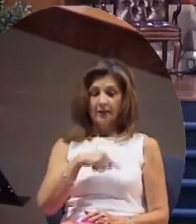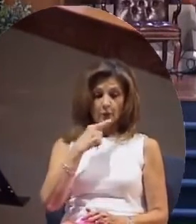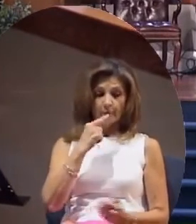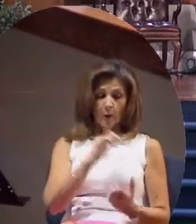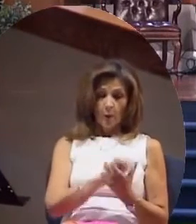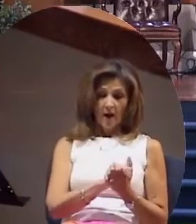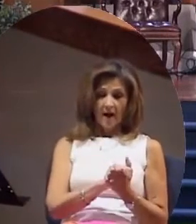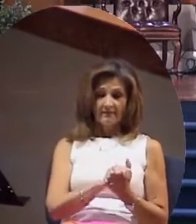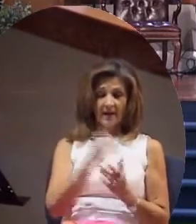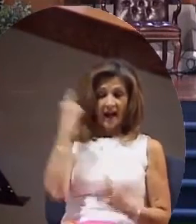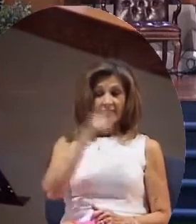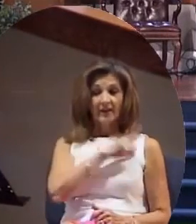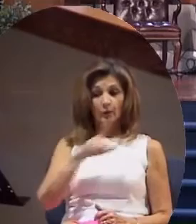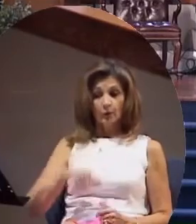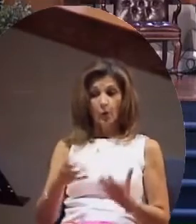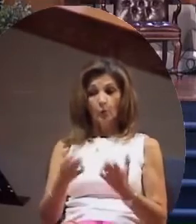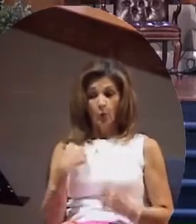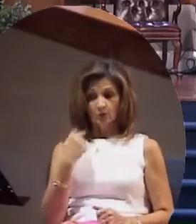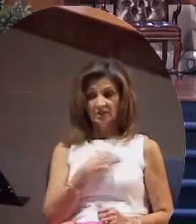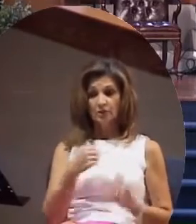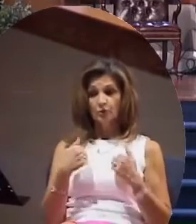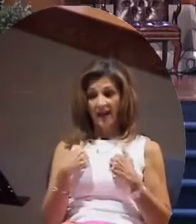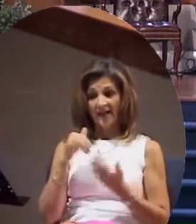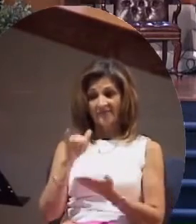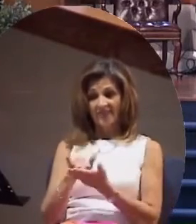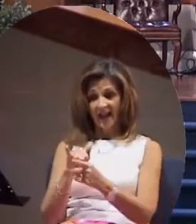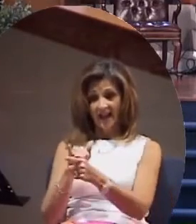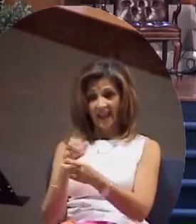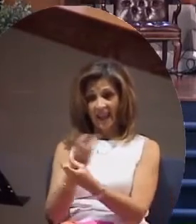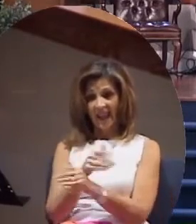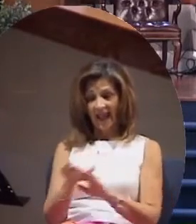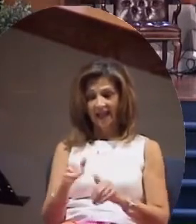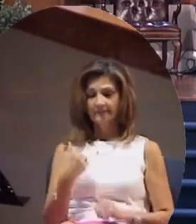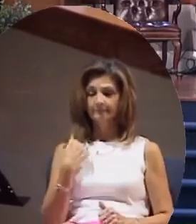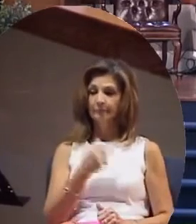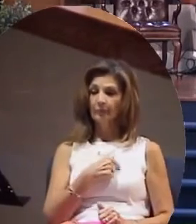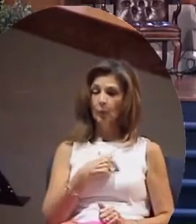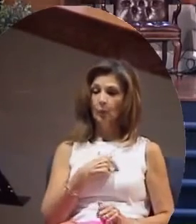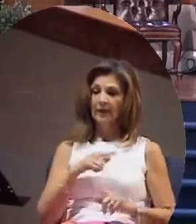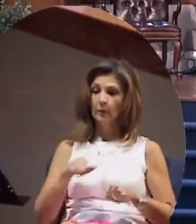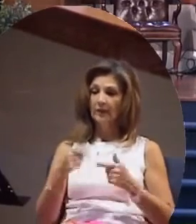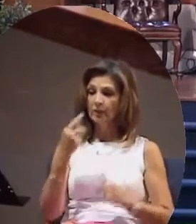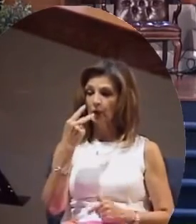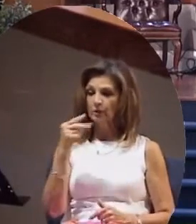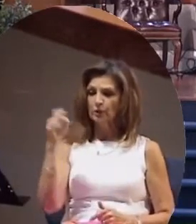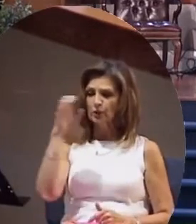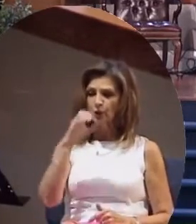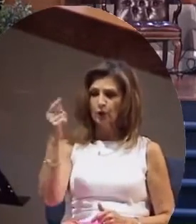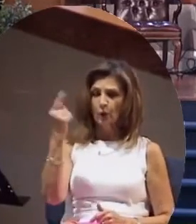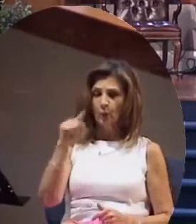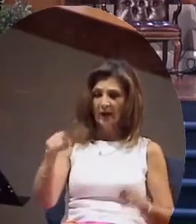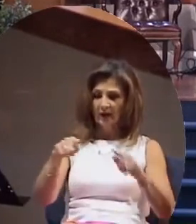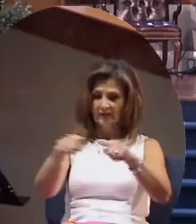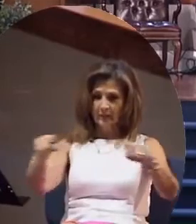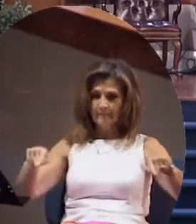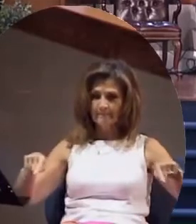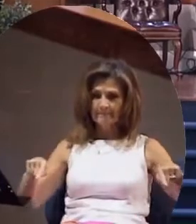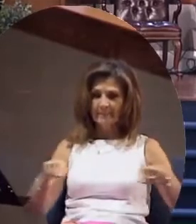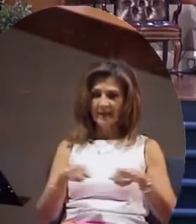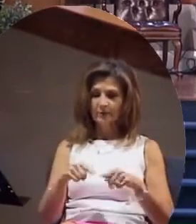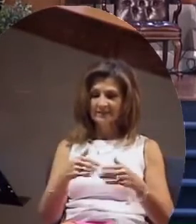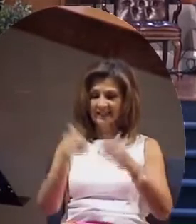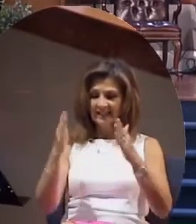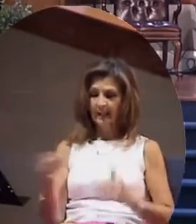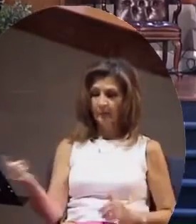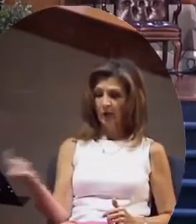said, I think the Lord wants us to have that. She said, we went to looking for where the boundaries was. And a little neighbor come over, a man